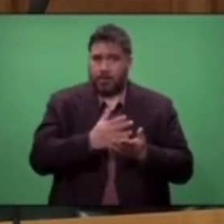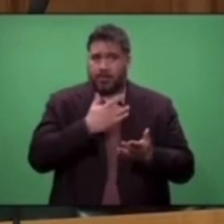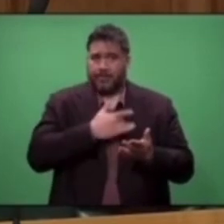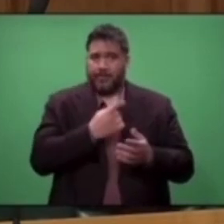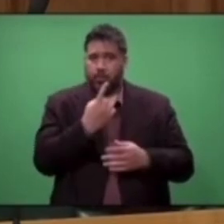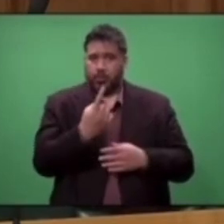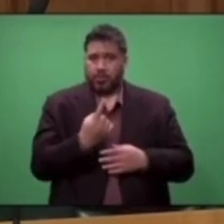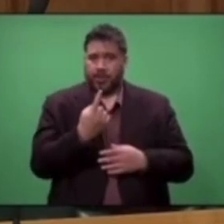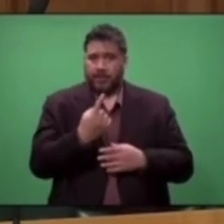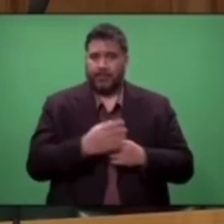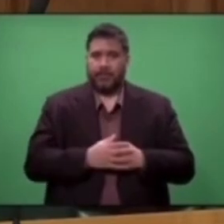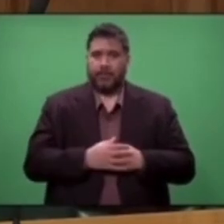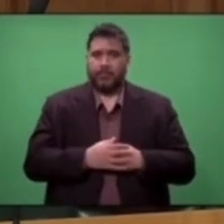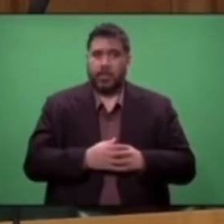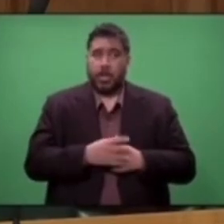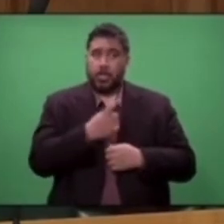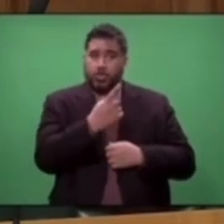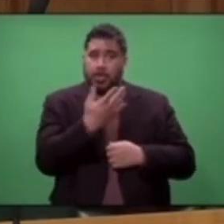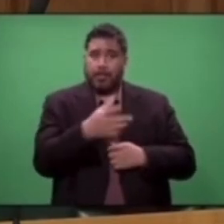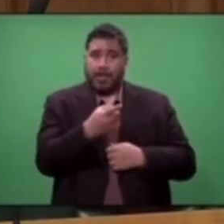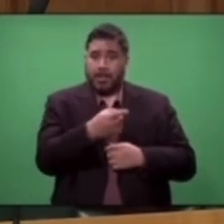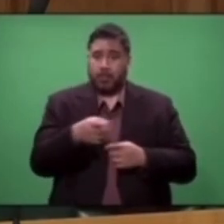was strapped to electrodes